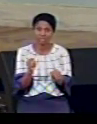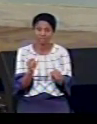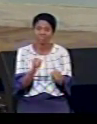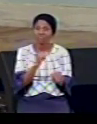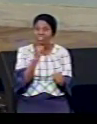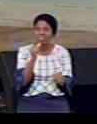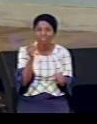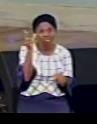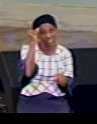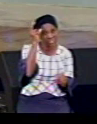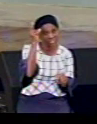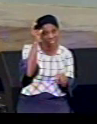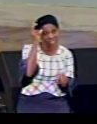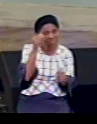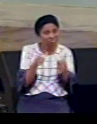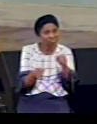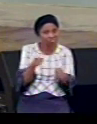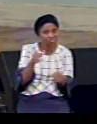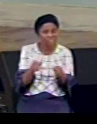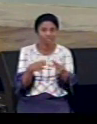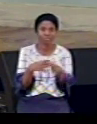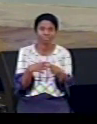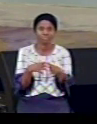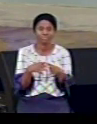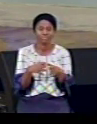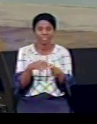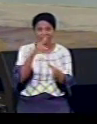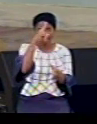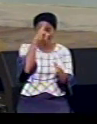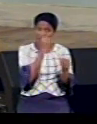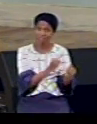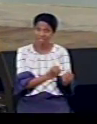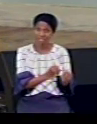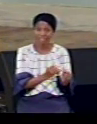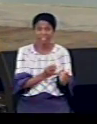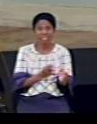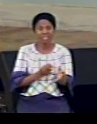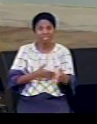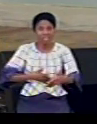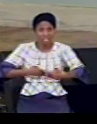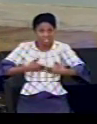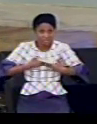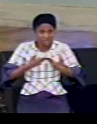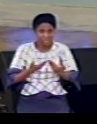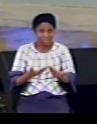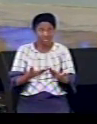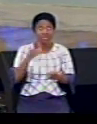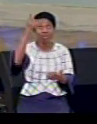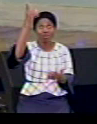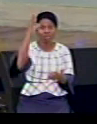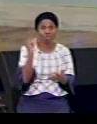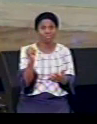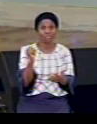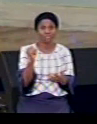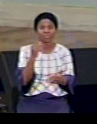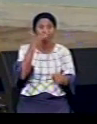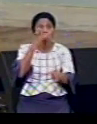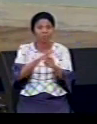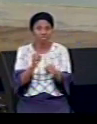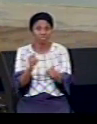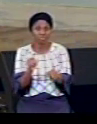not Satan's doubts. Faith expresses God's